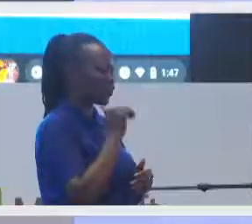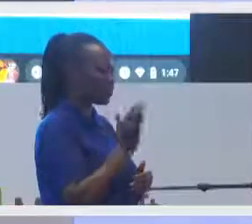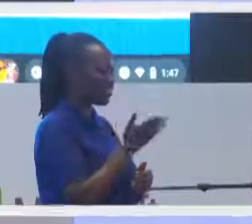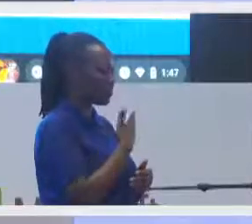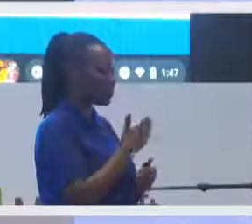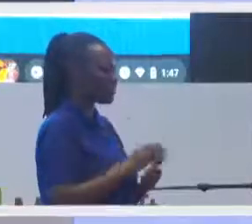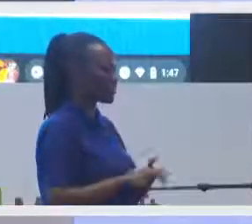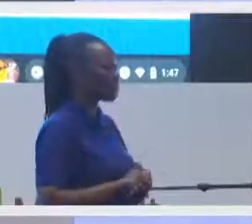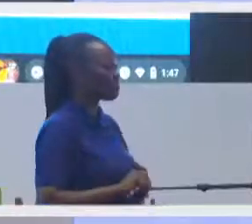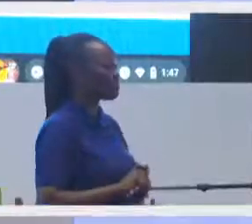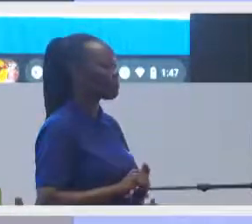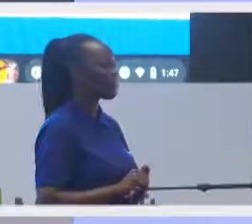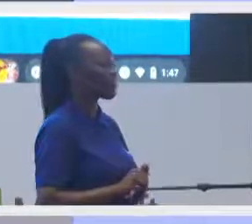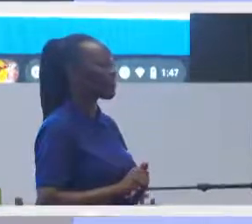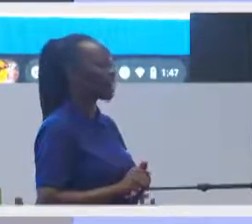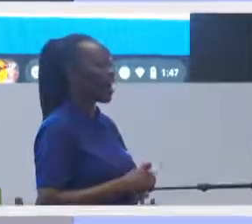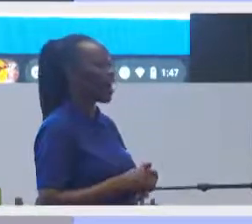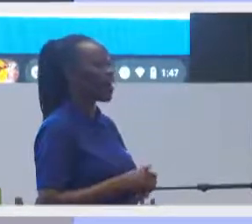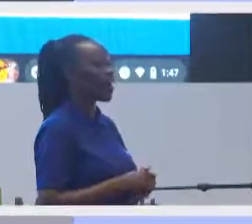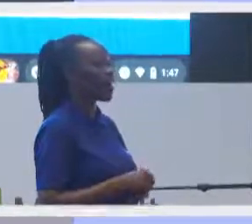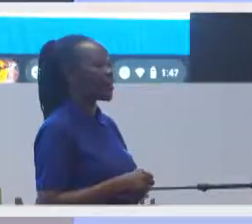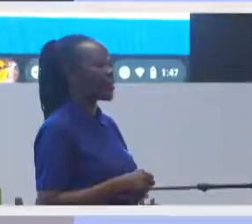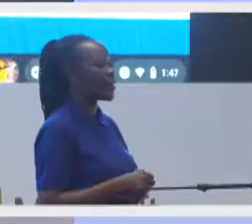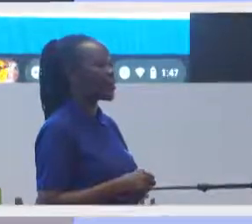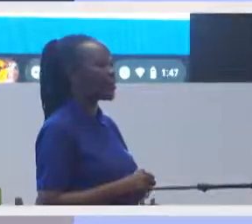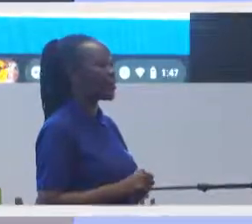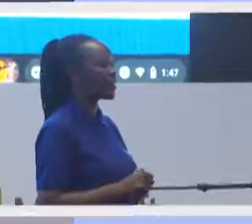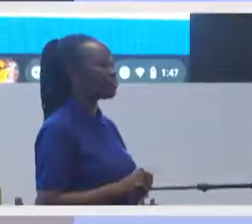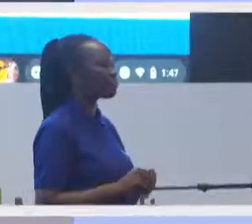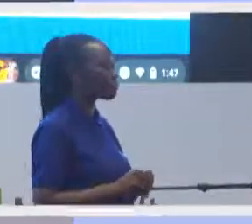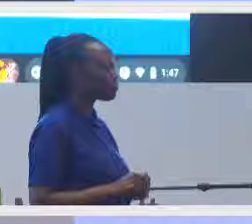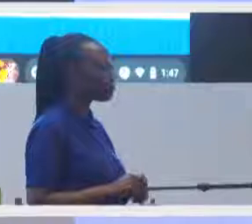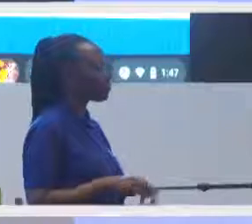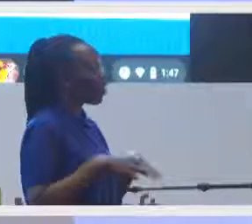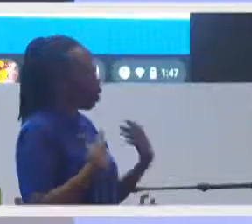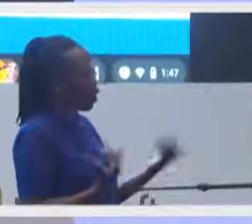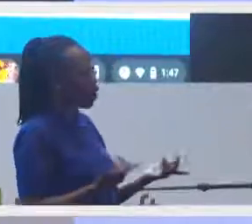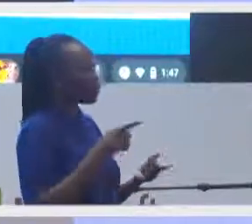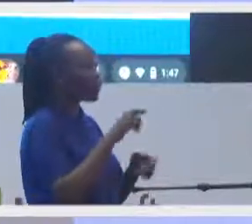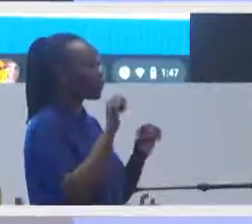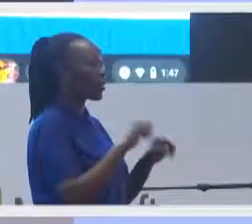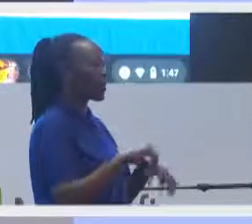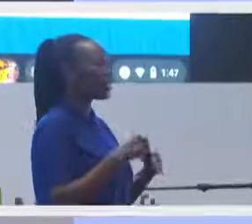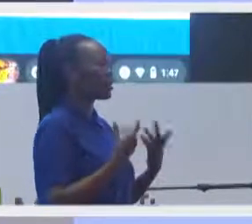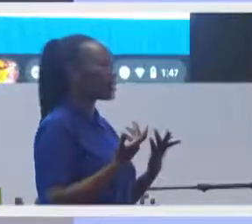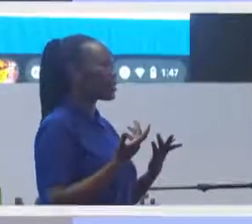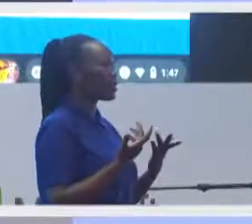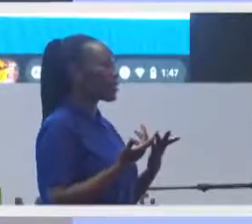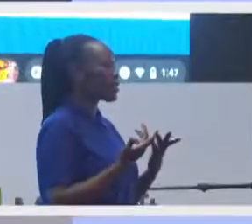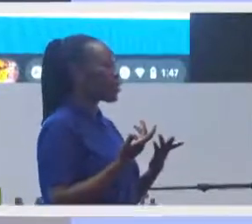and we'll do the action here. Or you can, plan. Let's say,